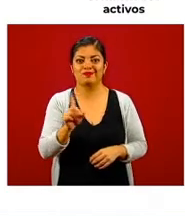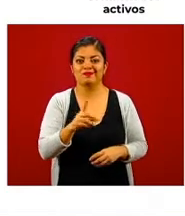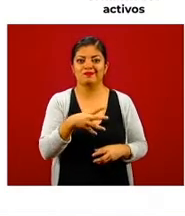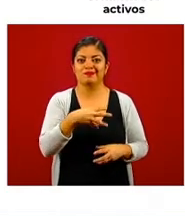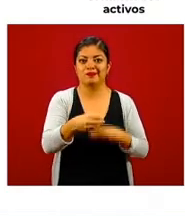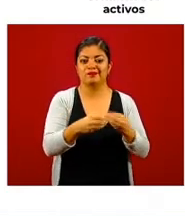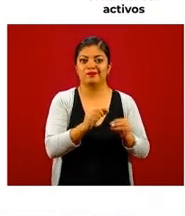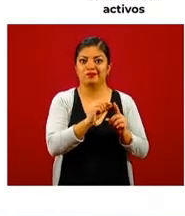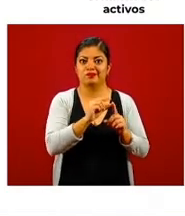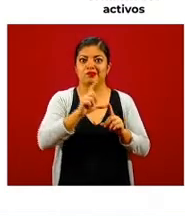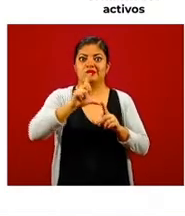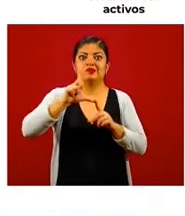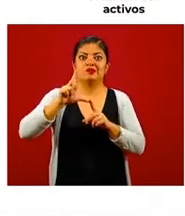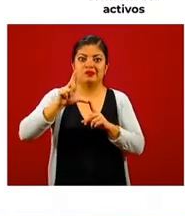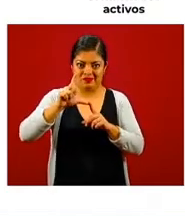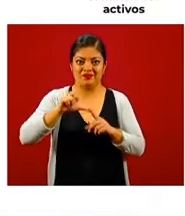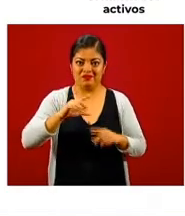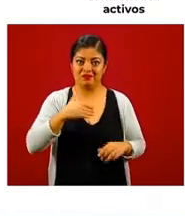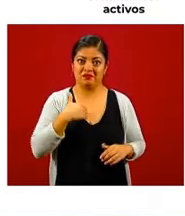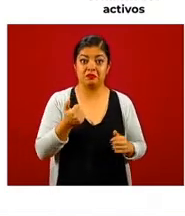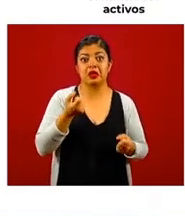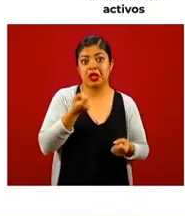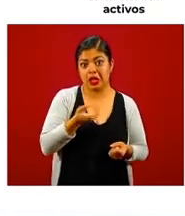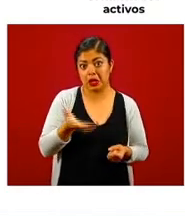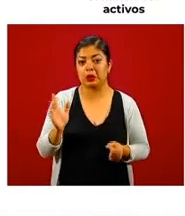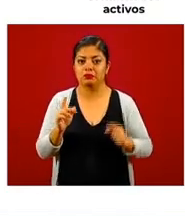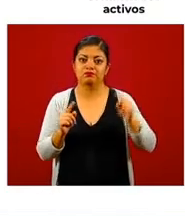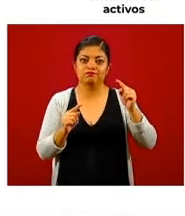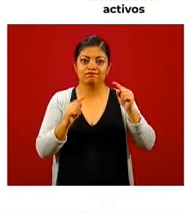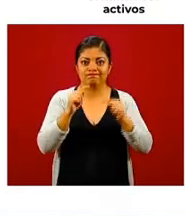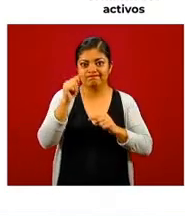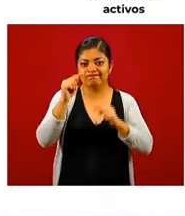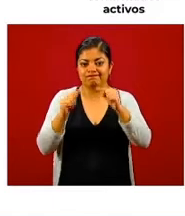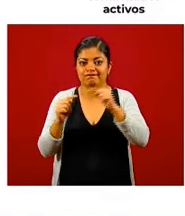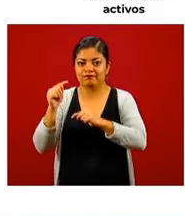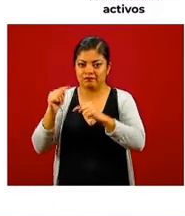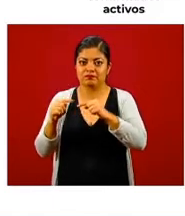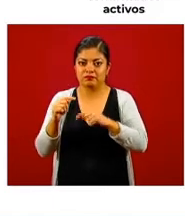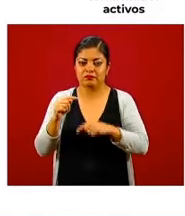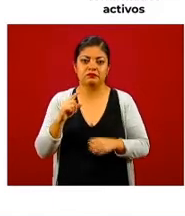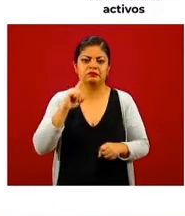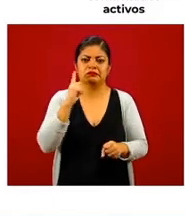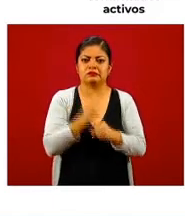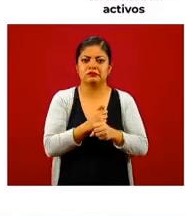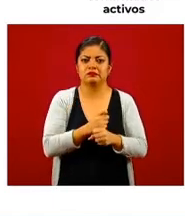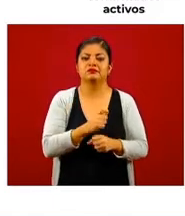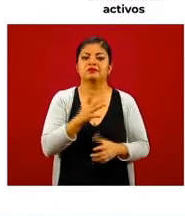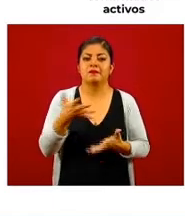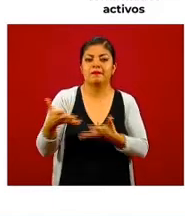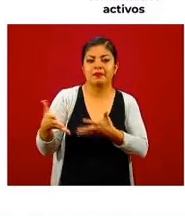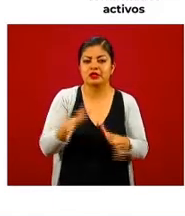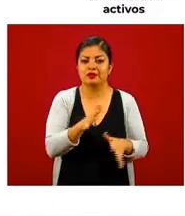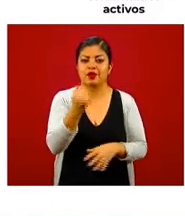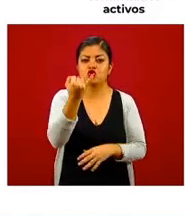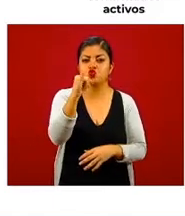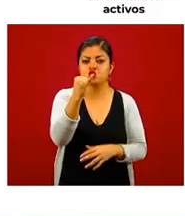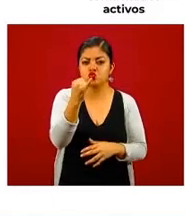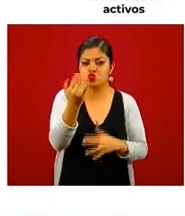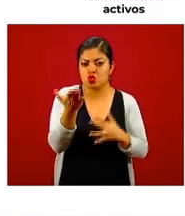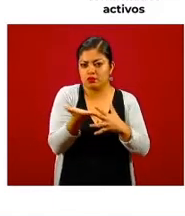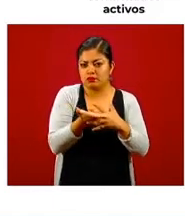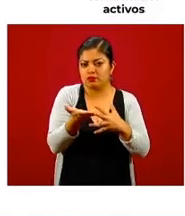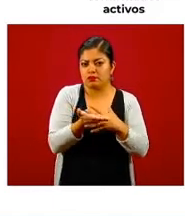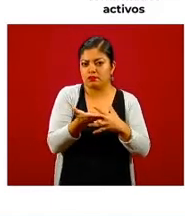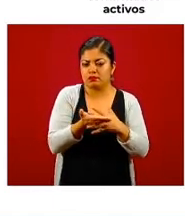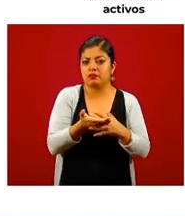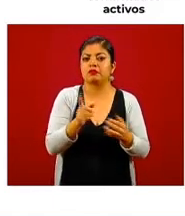their highest transmission rates. And we see other states that are represented in darker colors as still going close to hitting